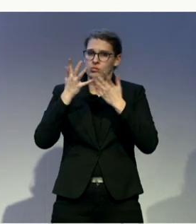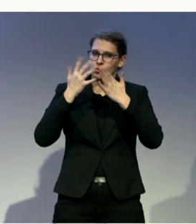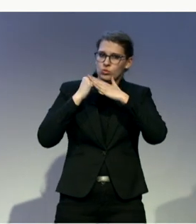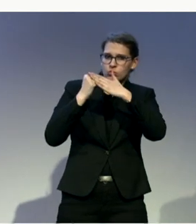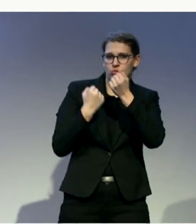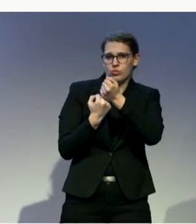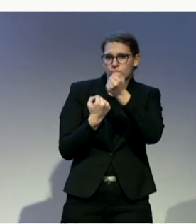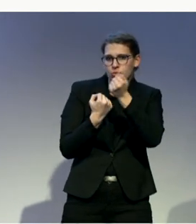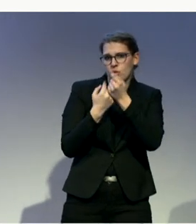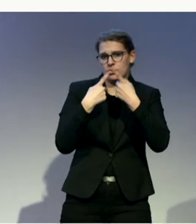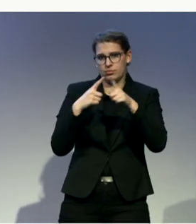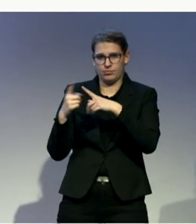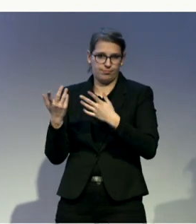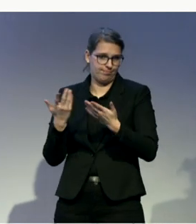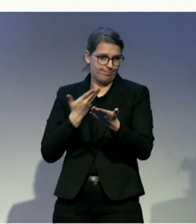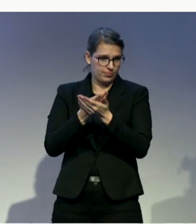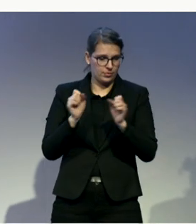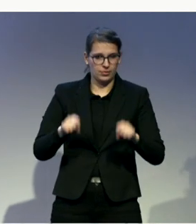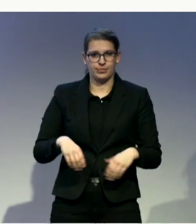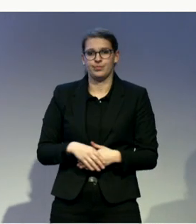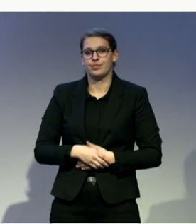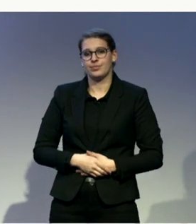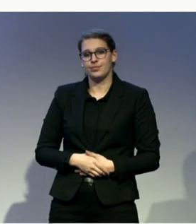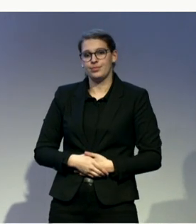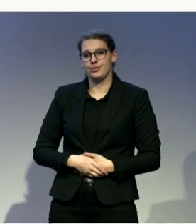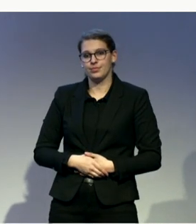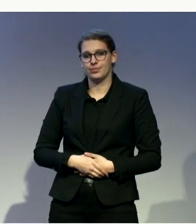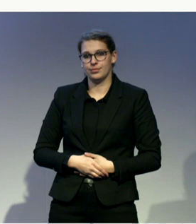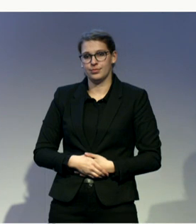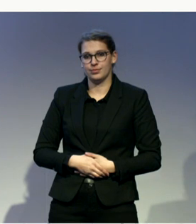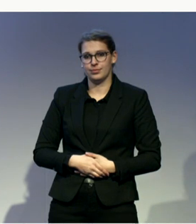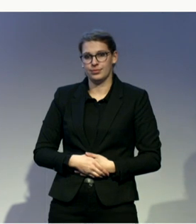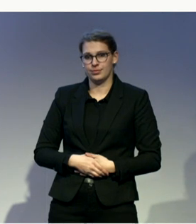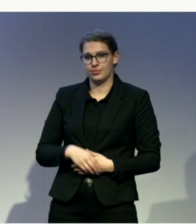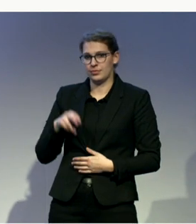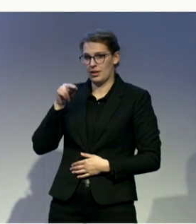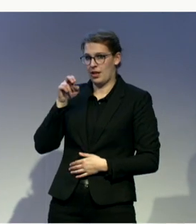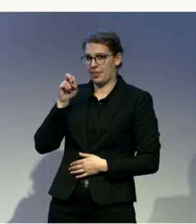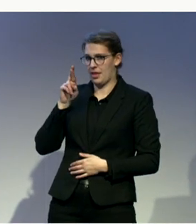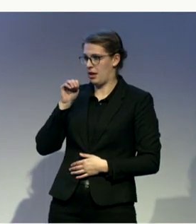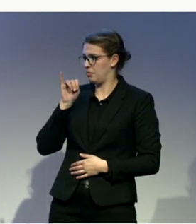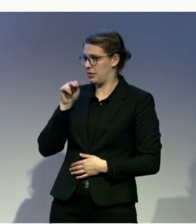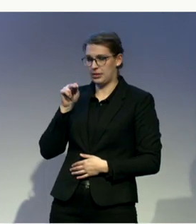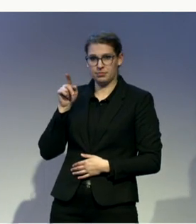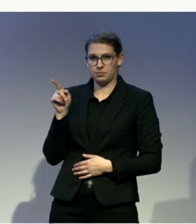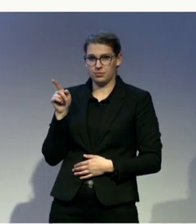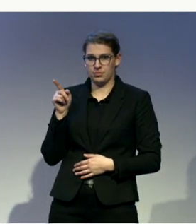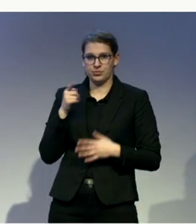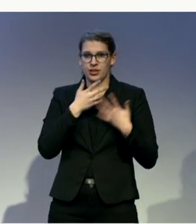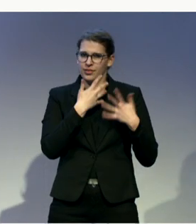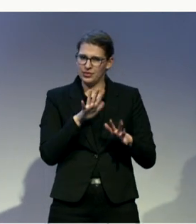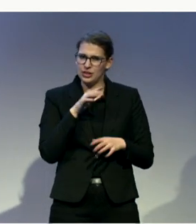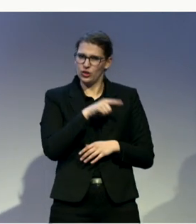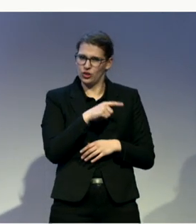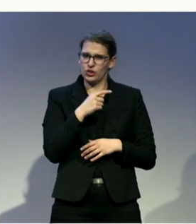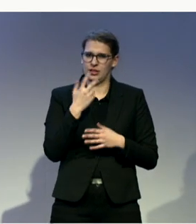panel. You already did, Nermin. I ask panelists to finish with three keywords, not a sentence,